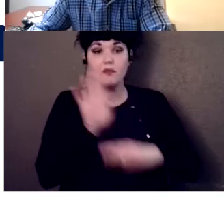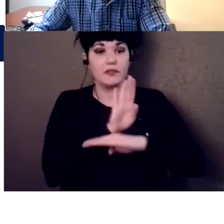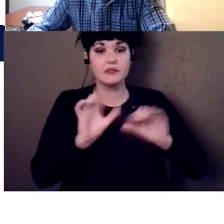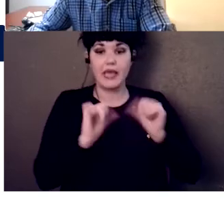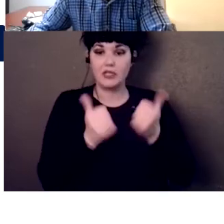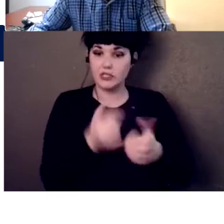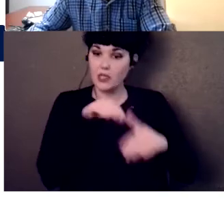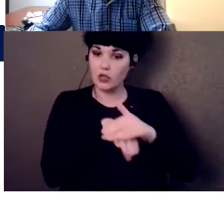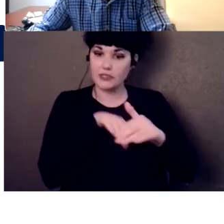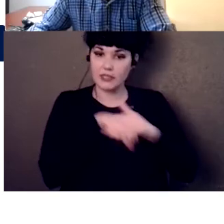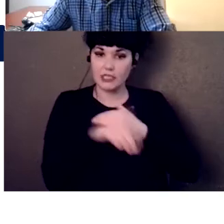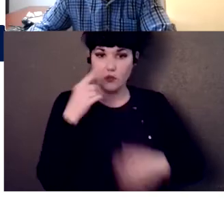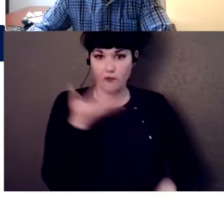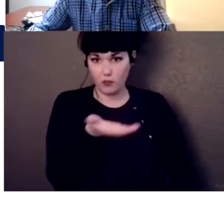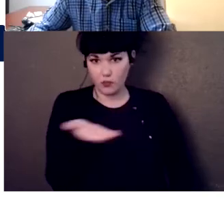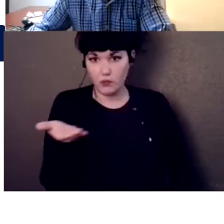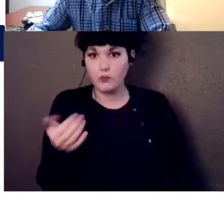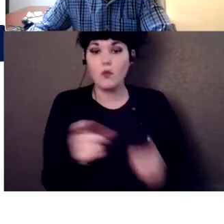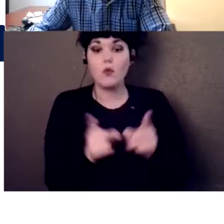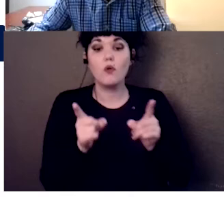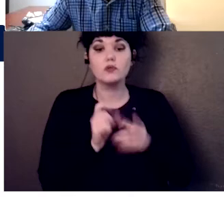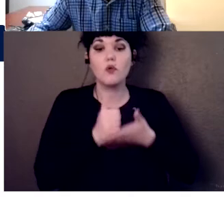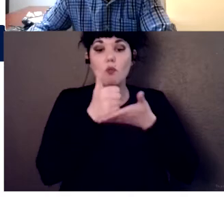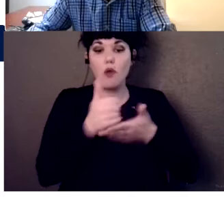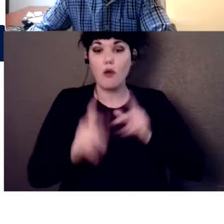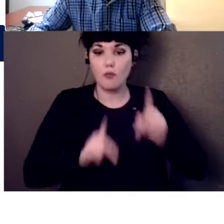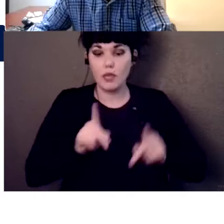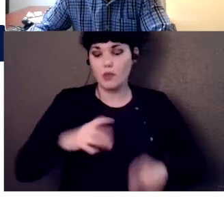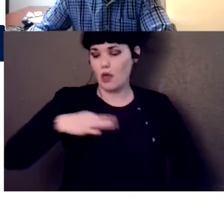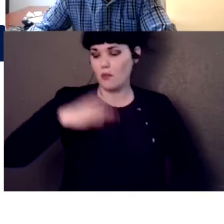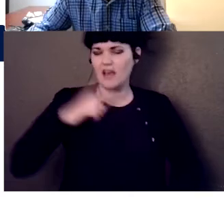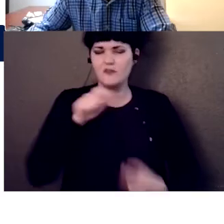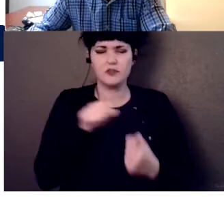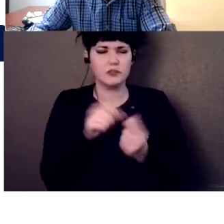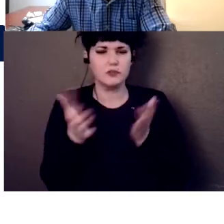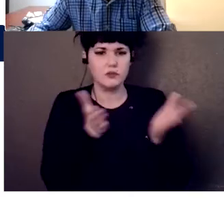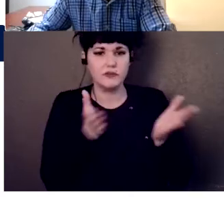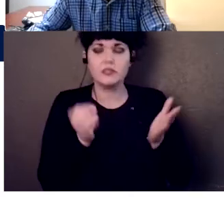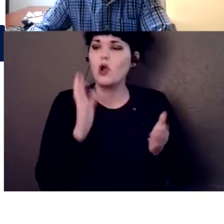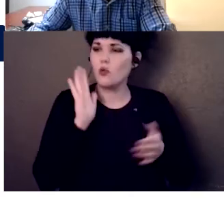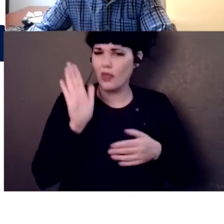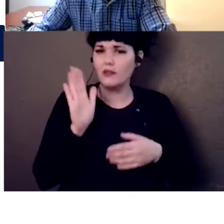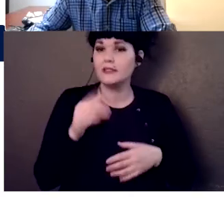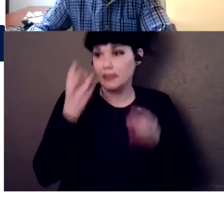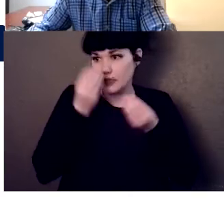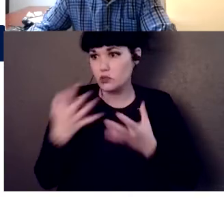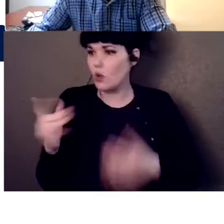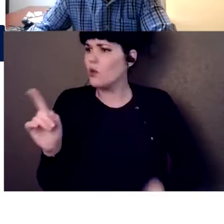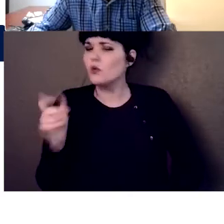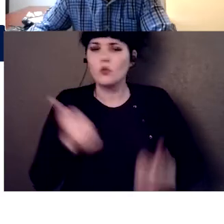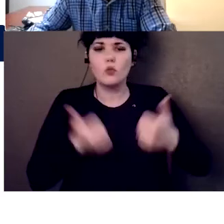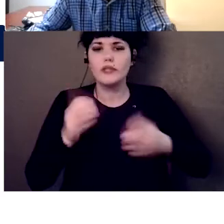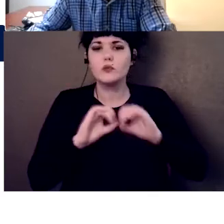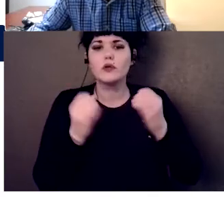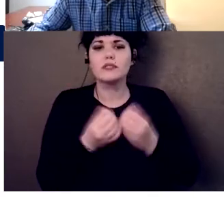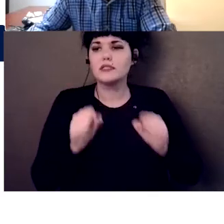you. DRNY also helps people apply for certain services or point you in the right direction of an organization that can help them apply for a